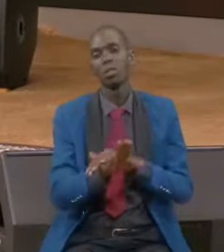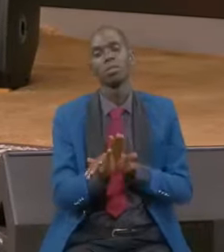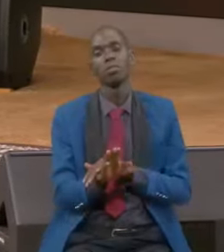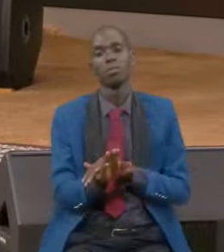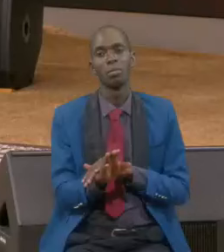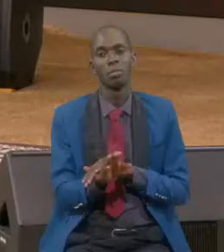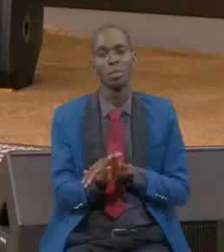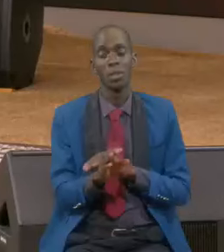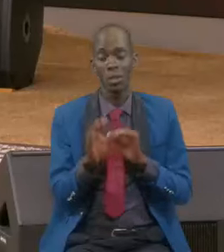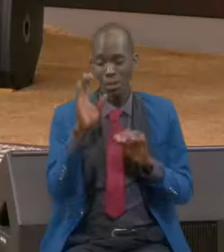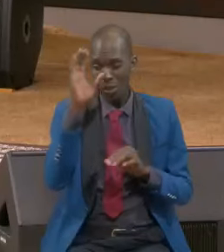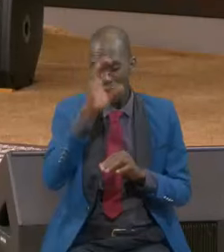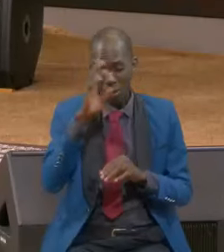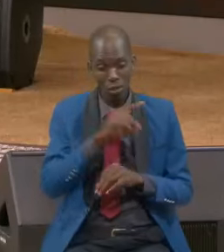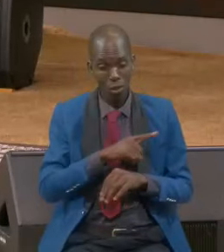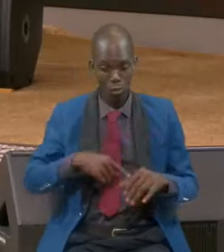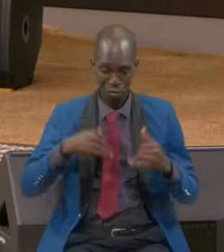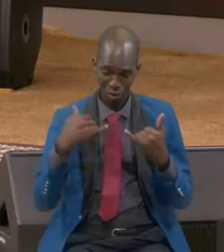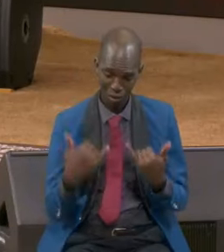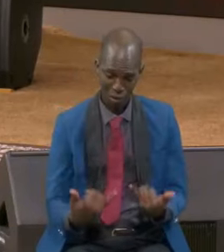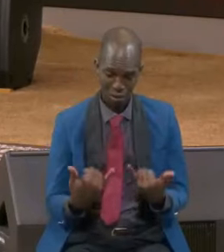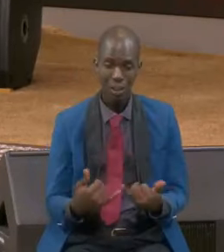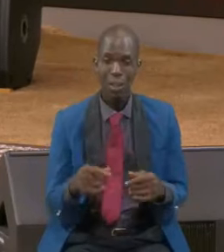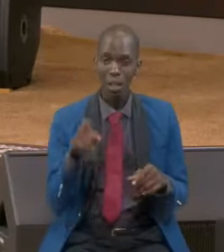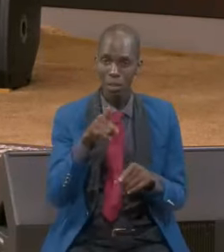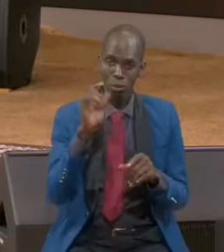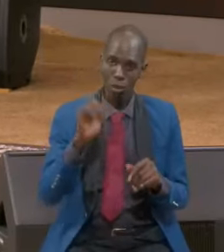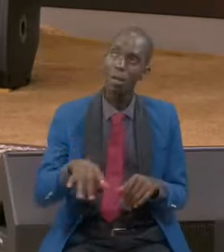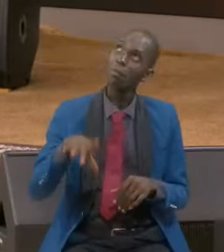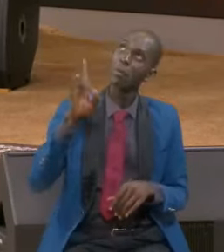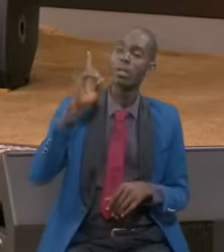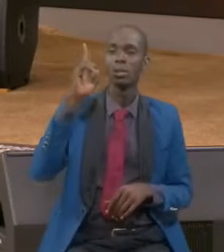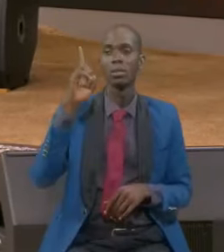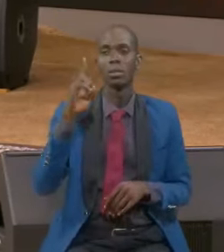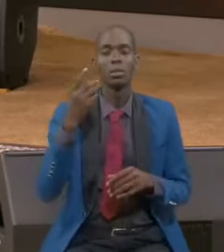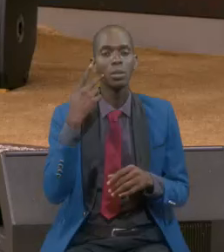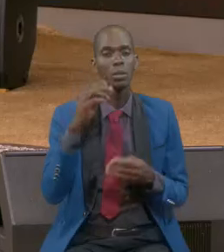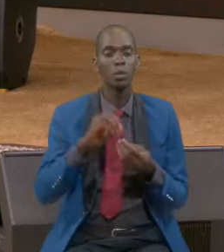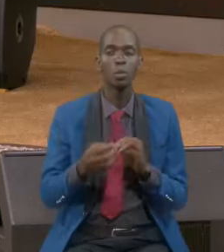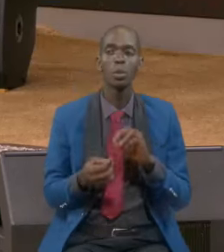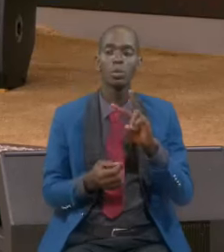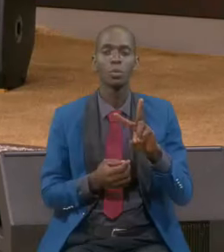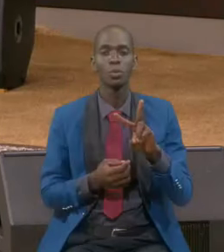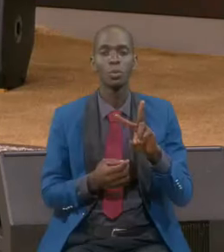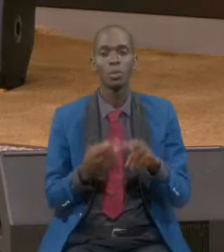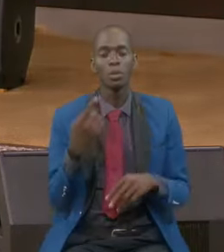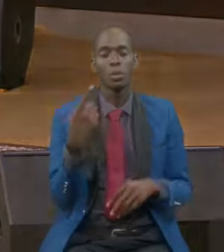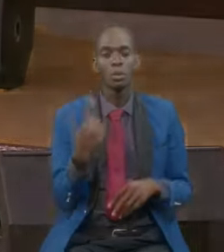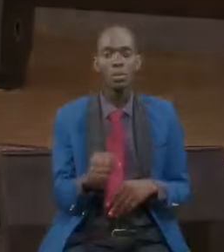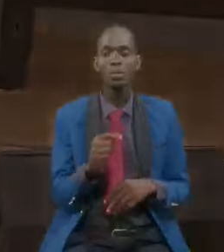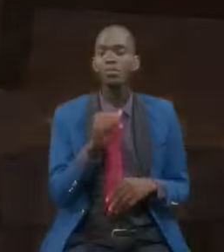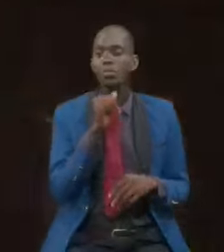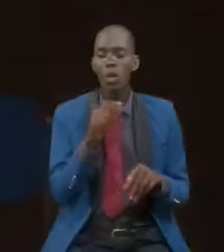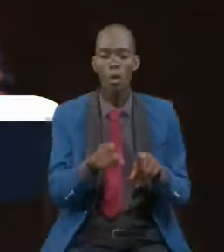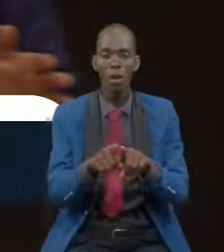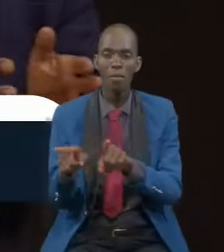Lord today while you can find him. Look at number two. Number two is the invariability